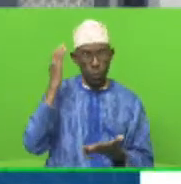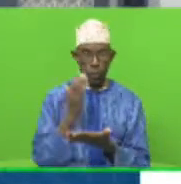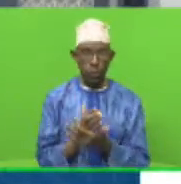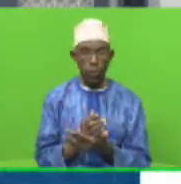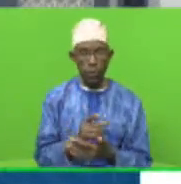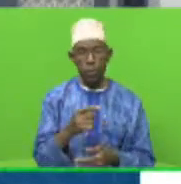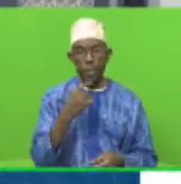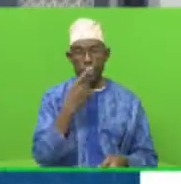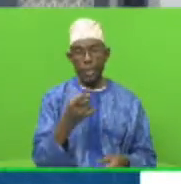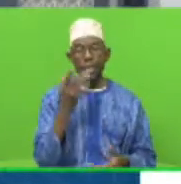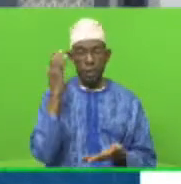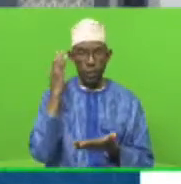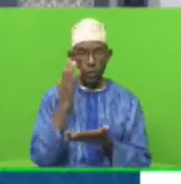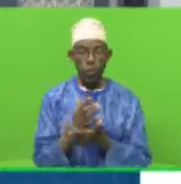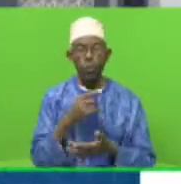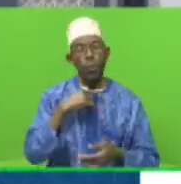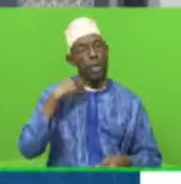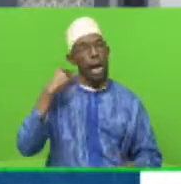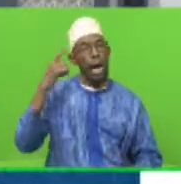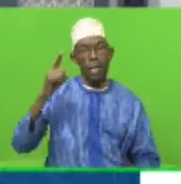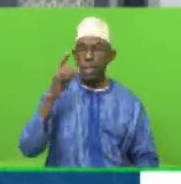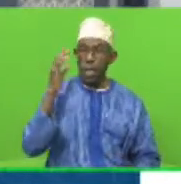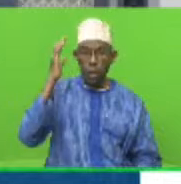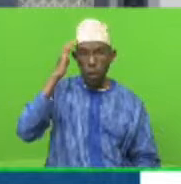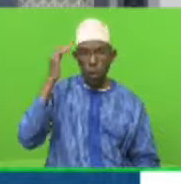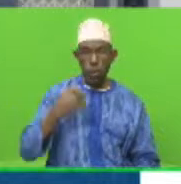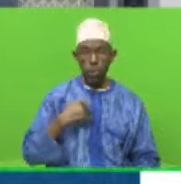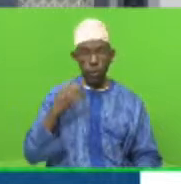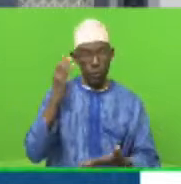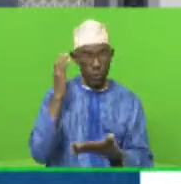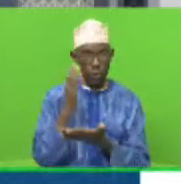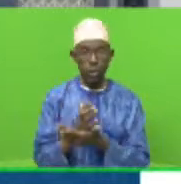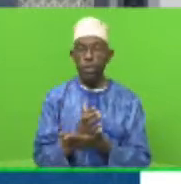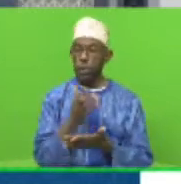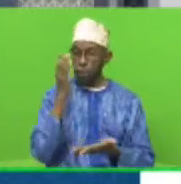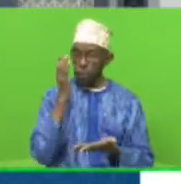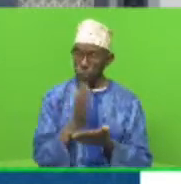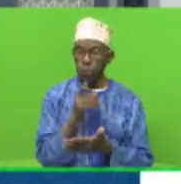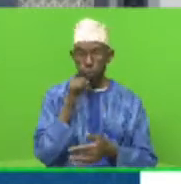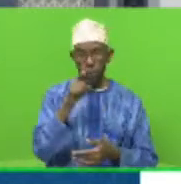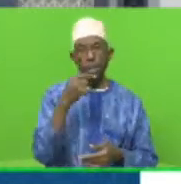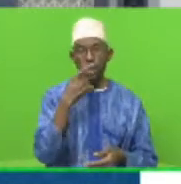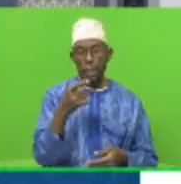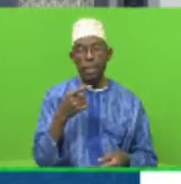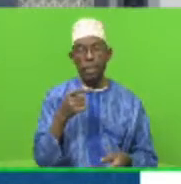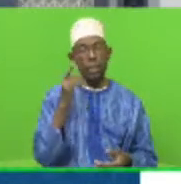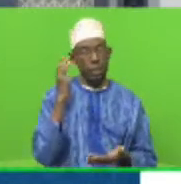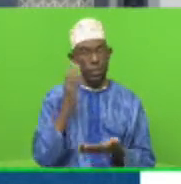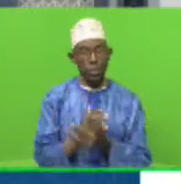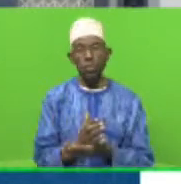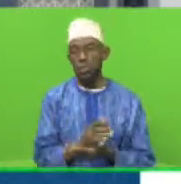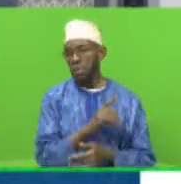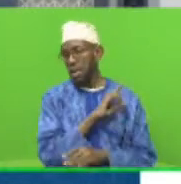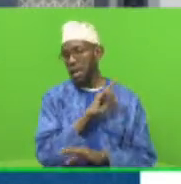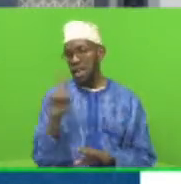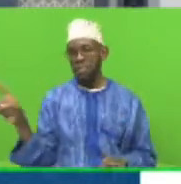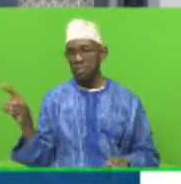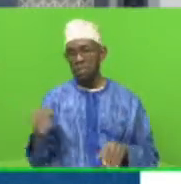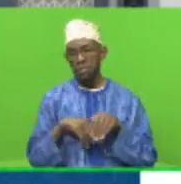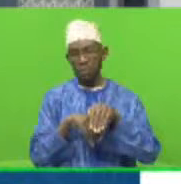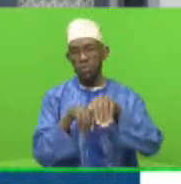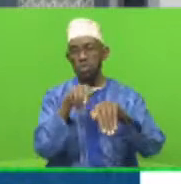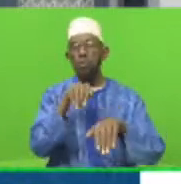taba'tuka. Wallahi, even if I knew what you are saying, what you're telling us is the truth, I wouldn't follow